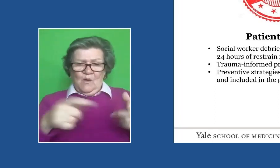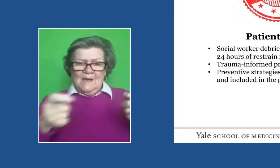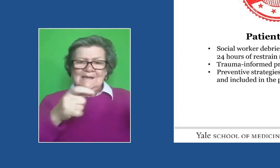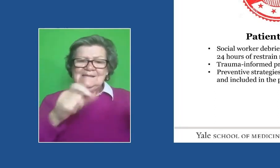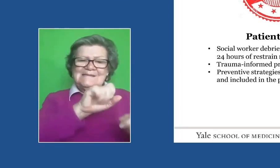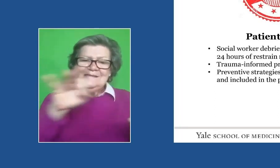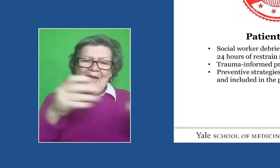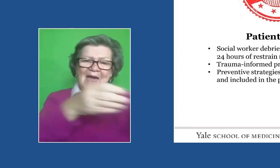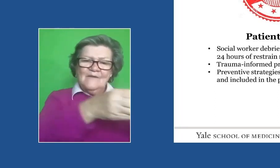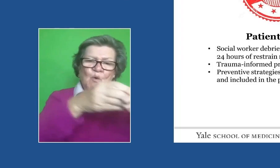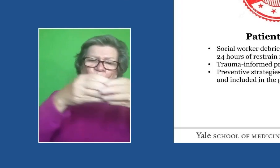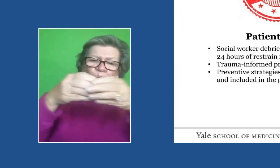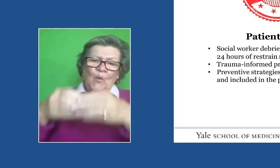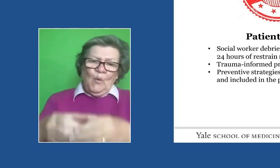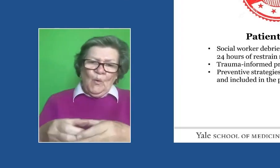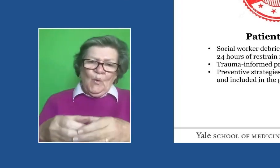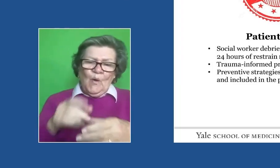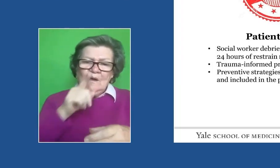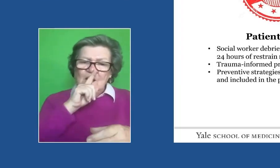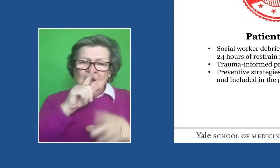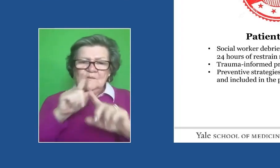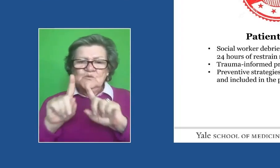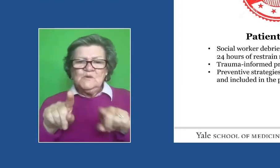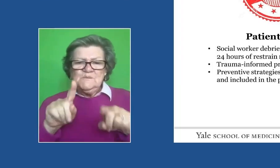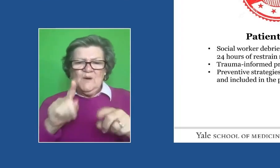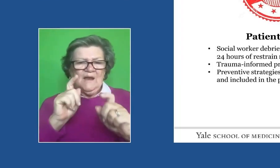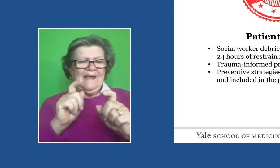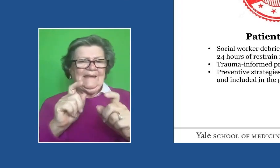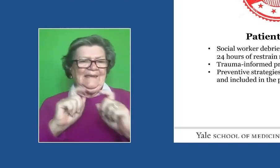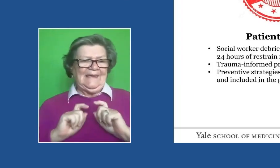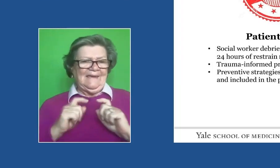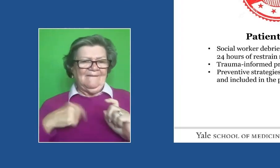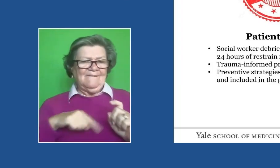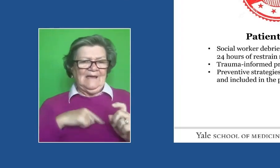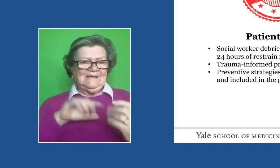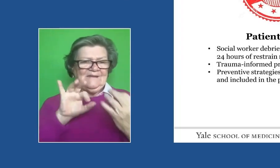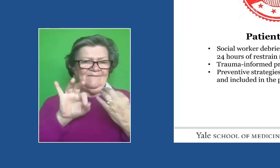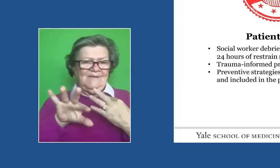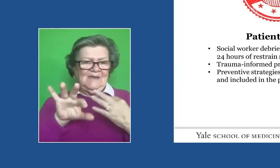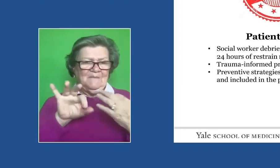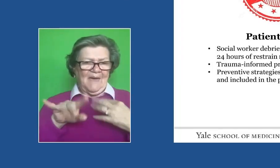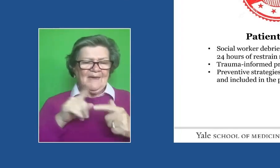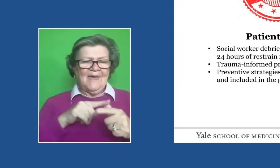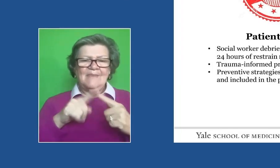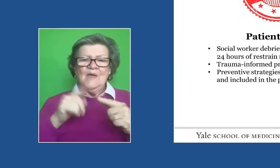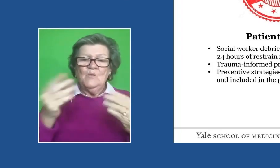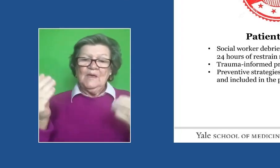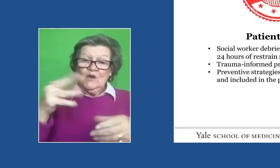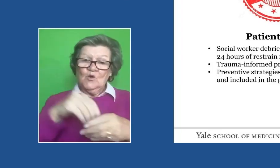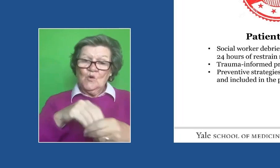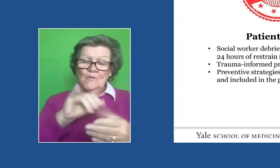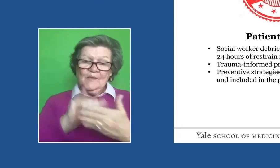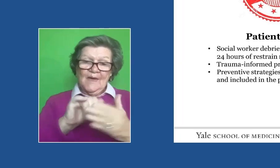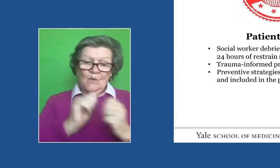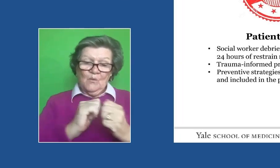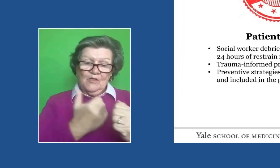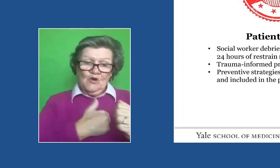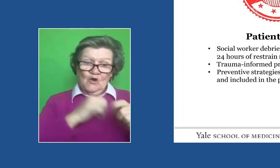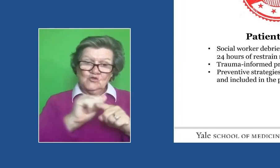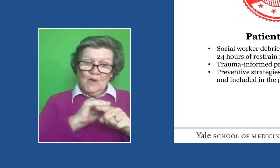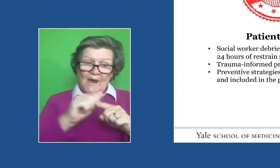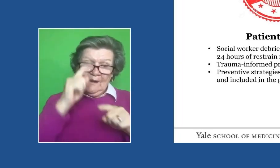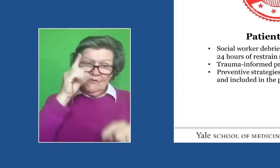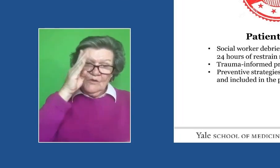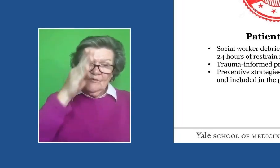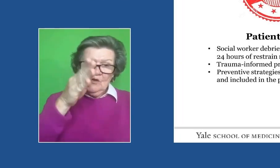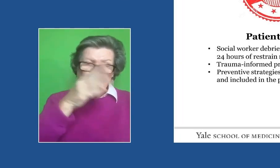can anonymously respond and give feedback to us so that we can incorporate that into future training and into our code response team. And